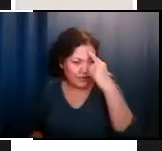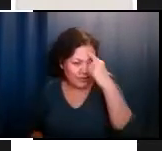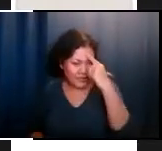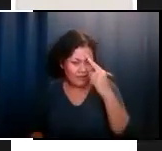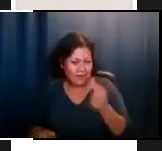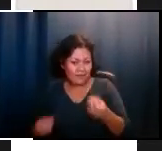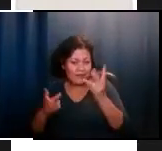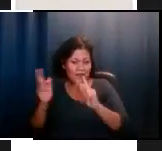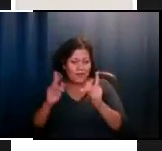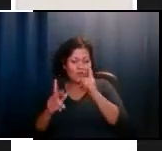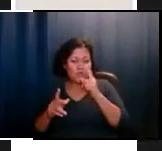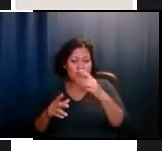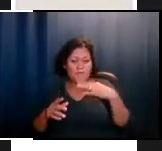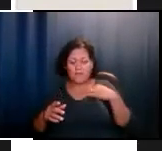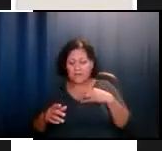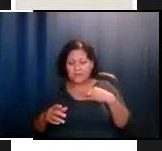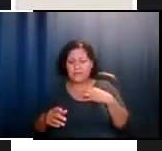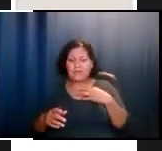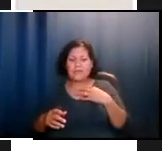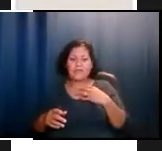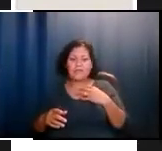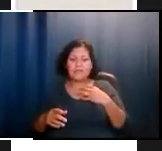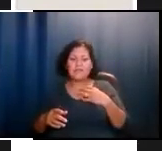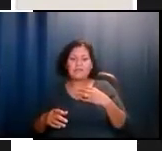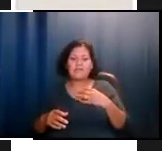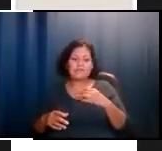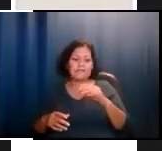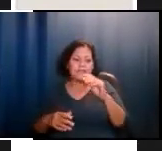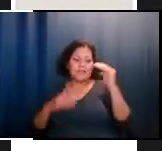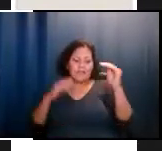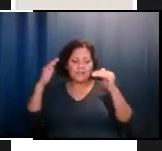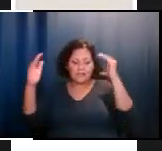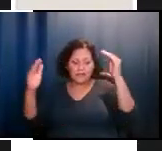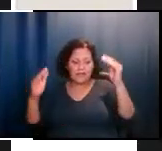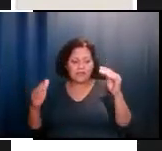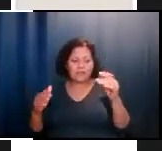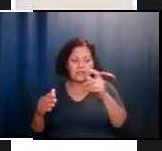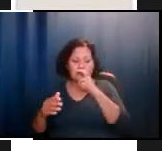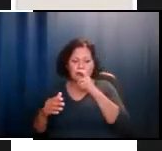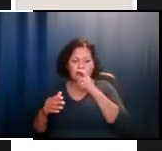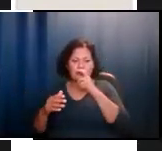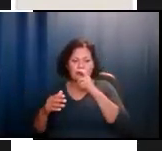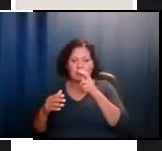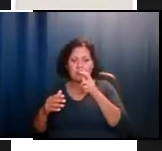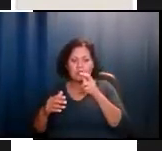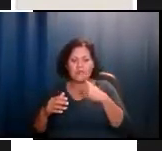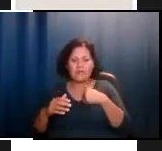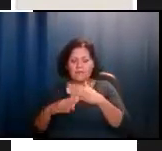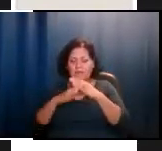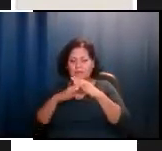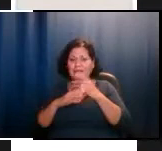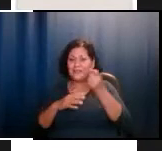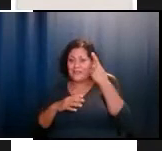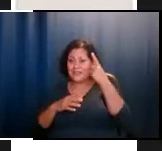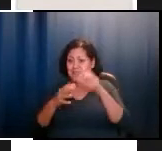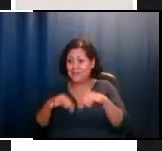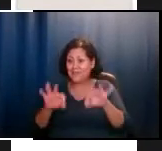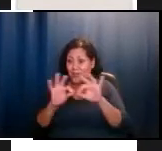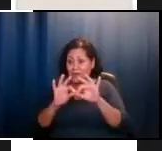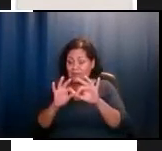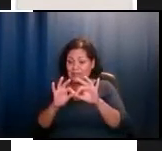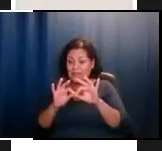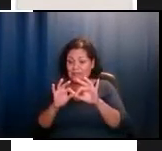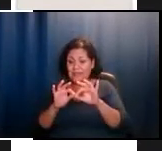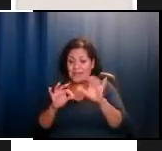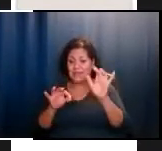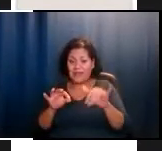who do volunteer, you know, even adults that do not have any barriers, understand the importance of that.